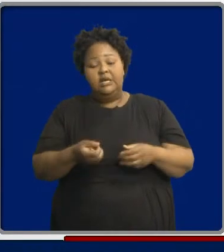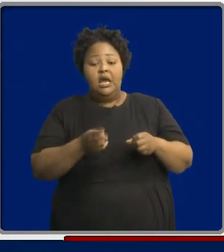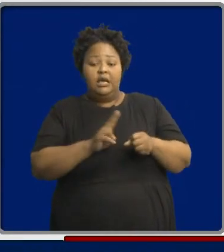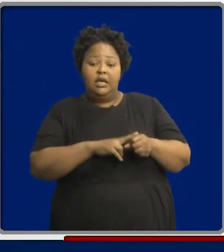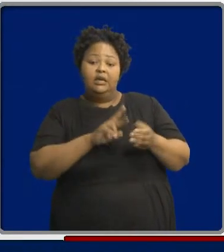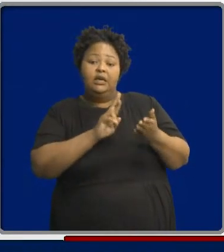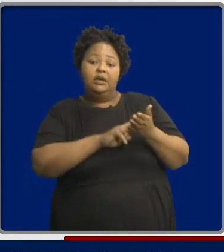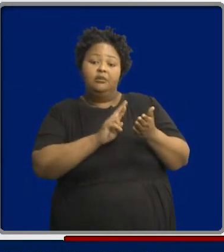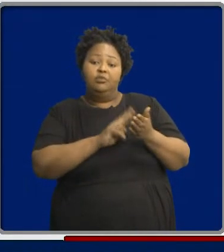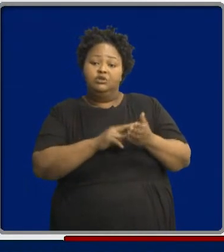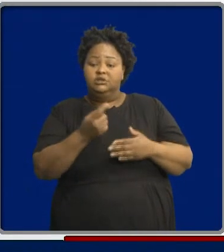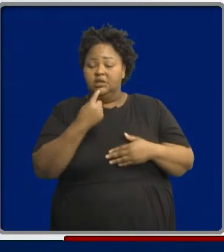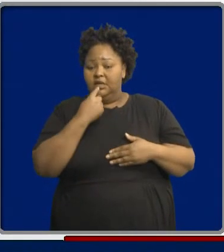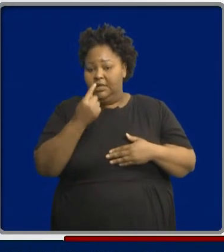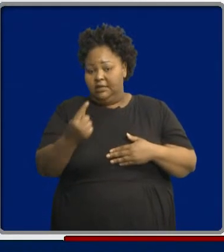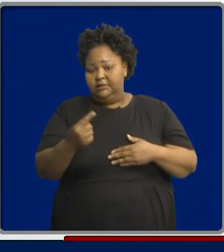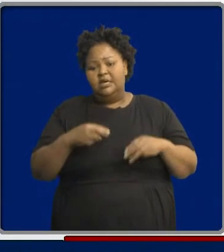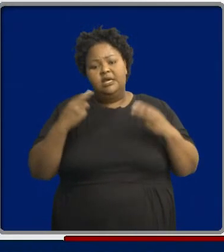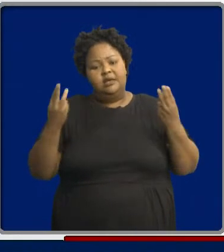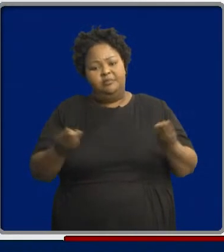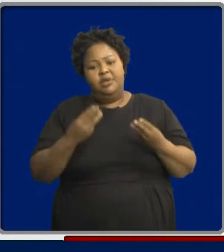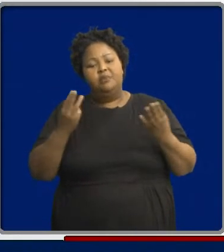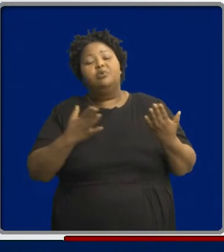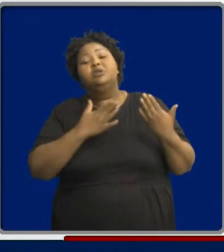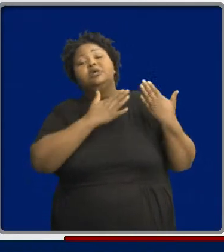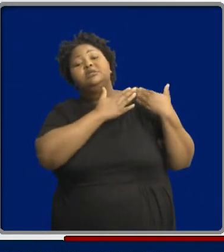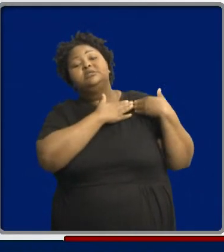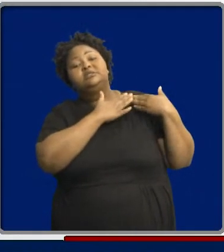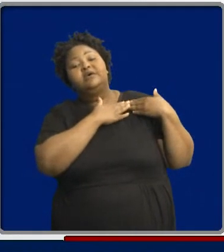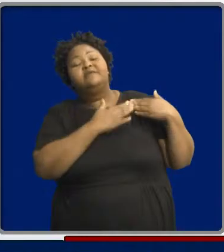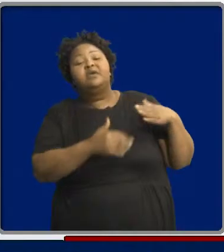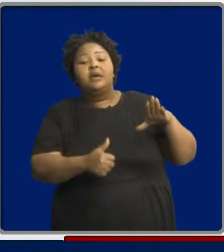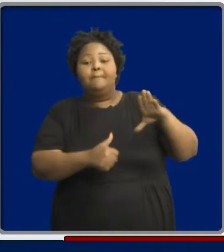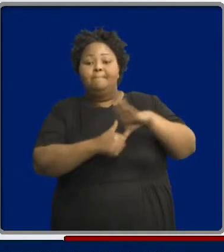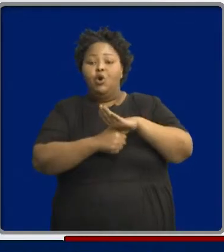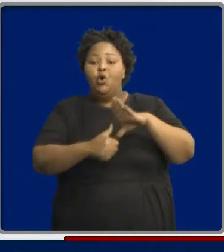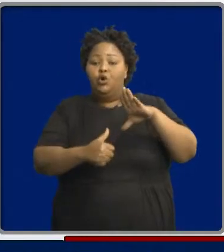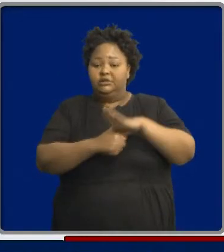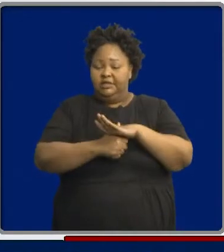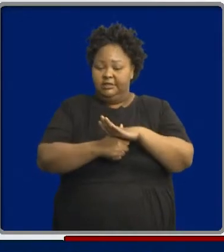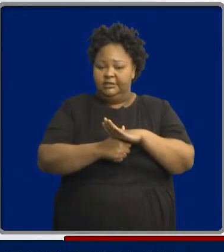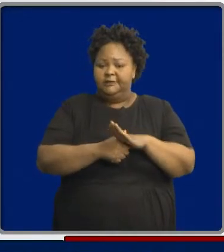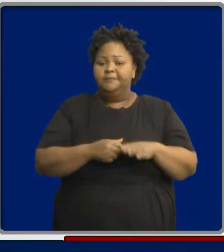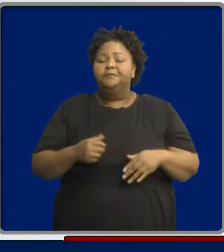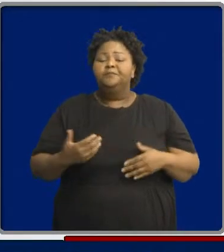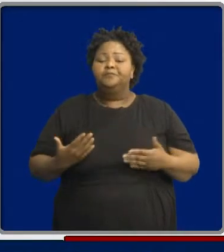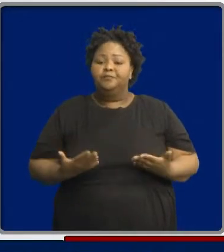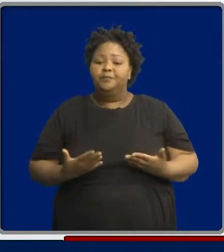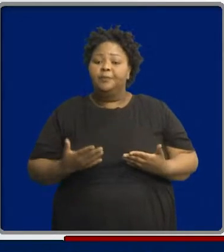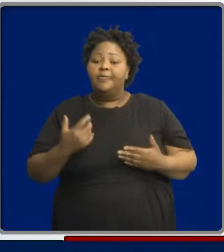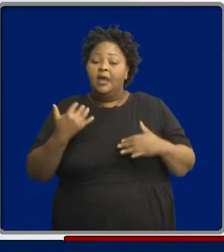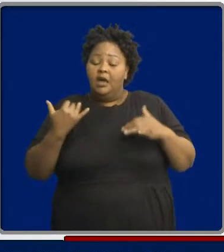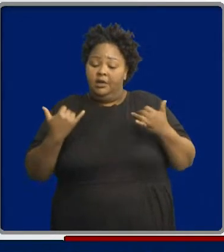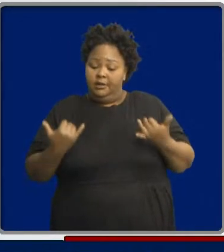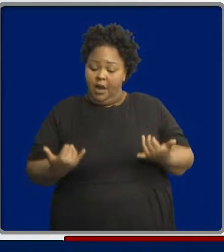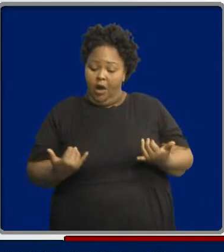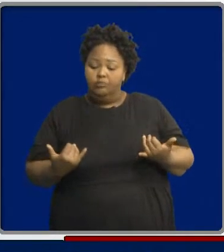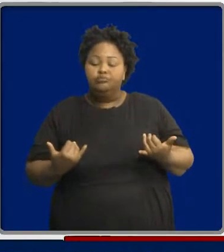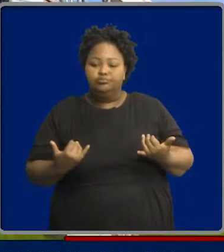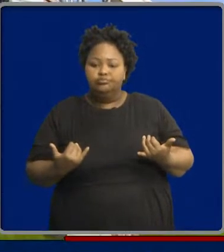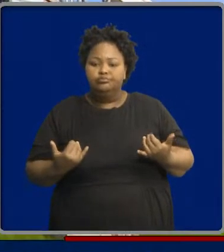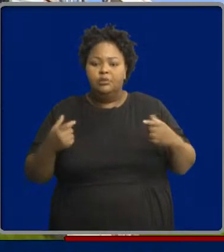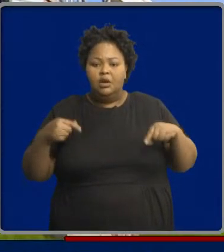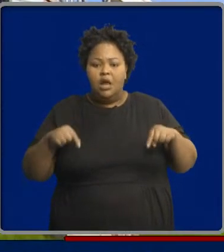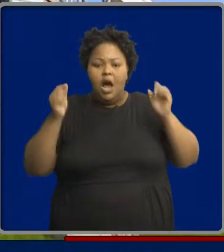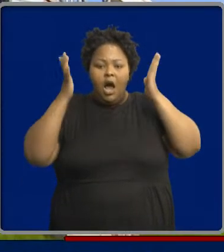of ensuring that the nation's safety, environment and public health are fully protected, especially as Eswatini explores more advanced